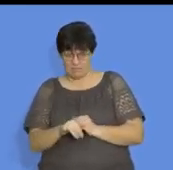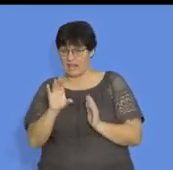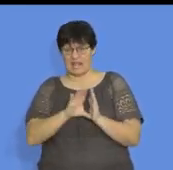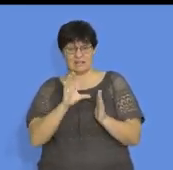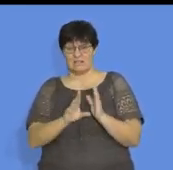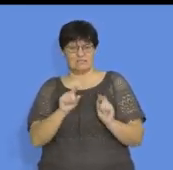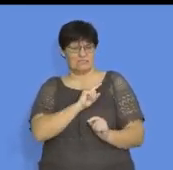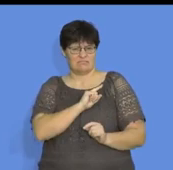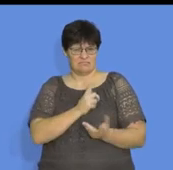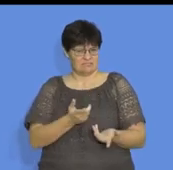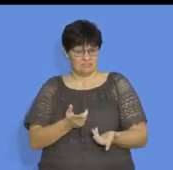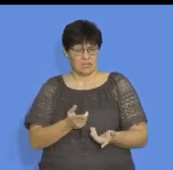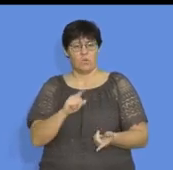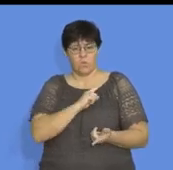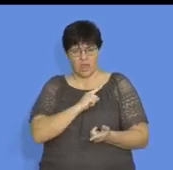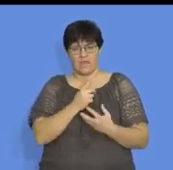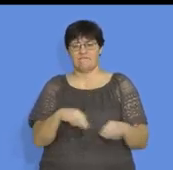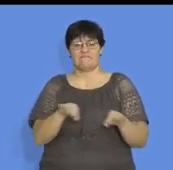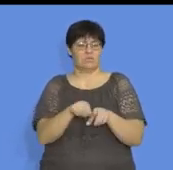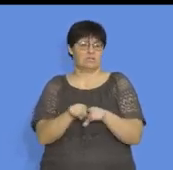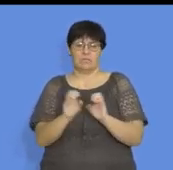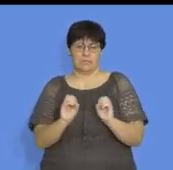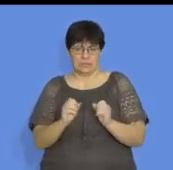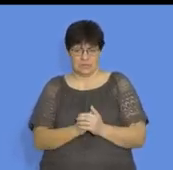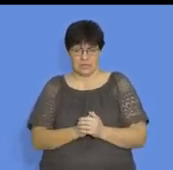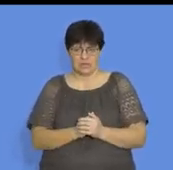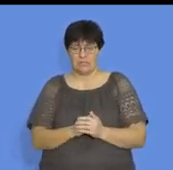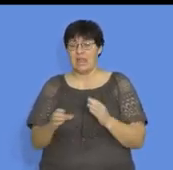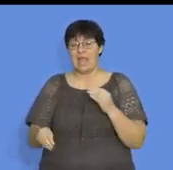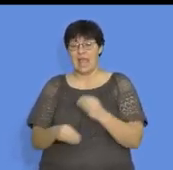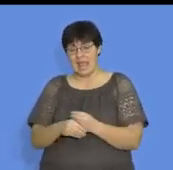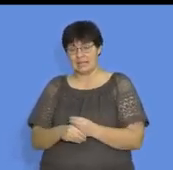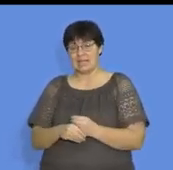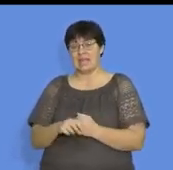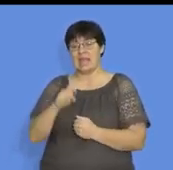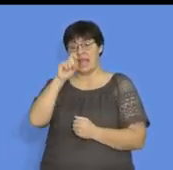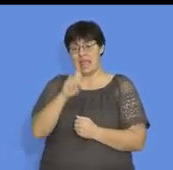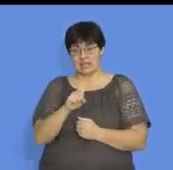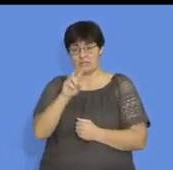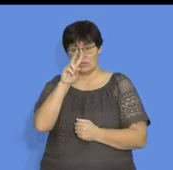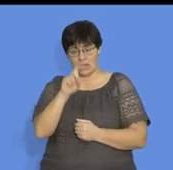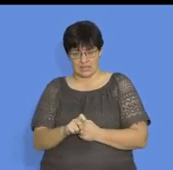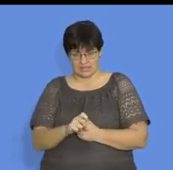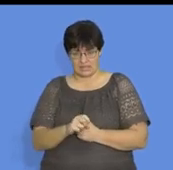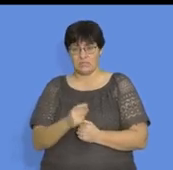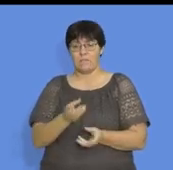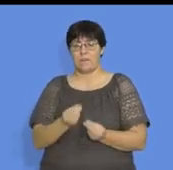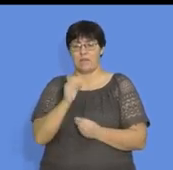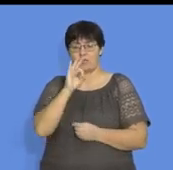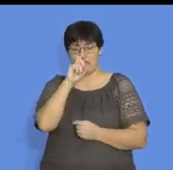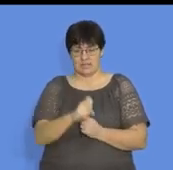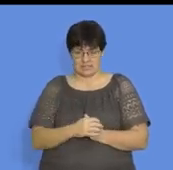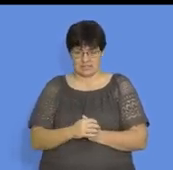cannot cancel them. Why? Because they don't have the same value. If I add the x and the 2x, I will get